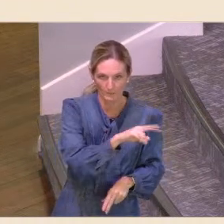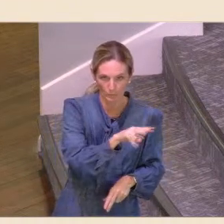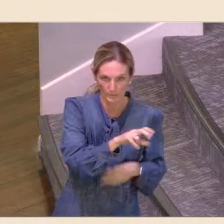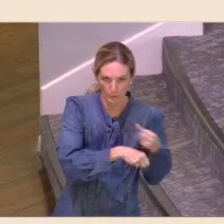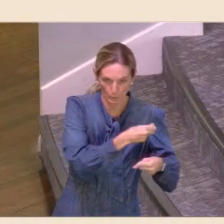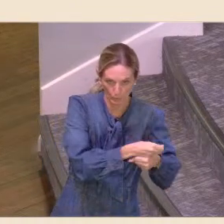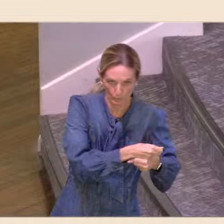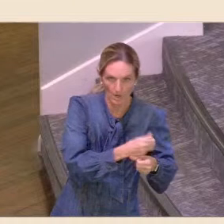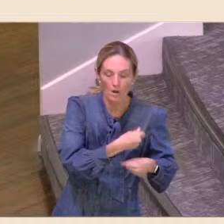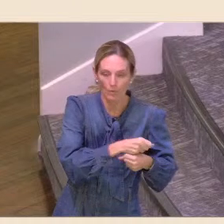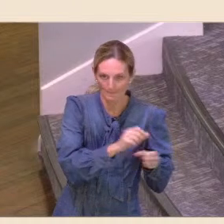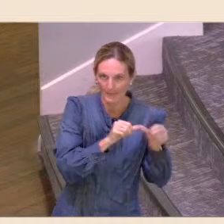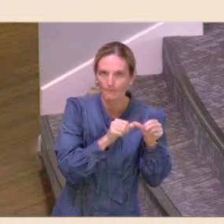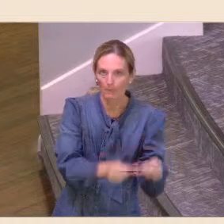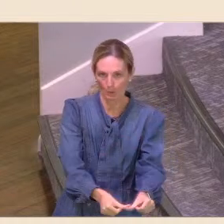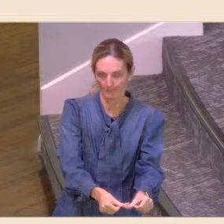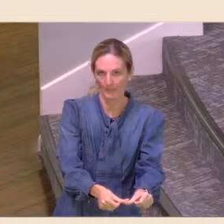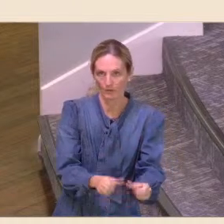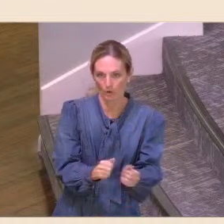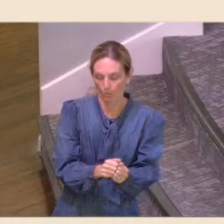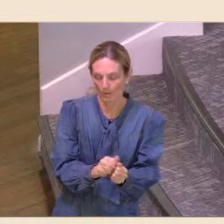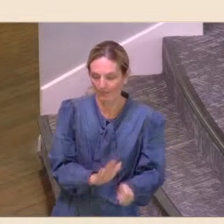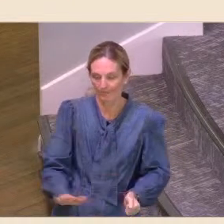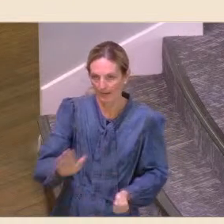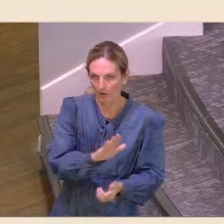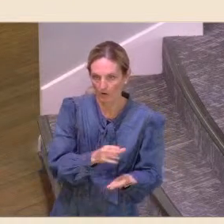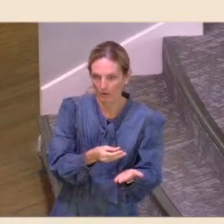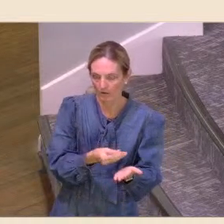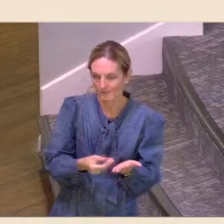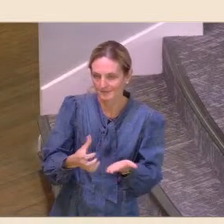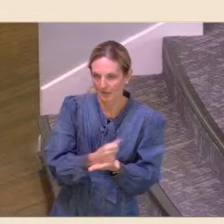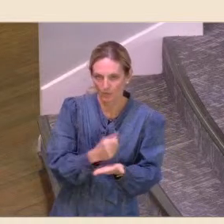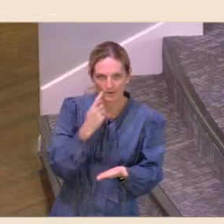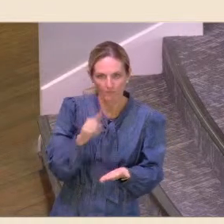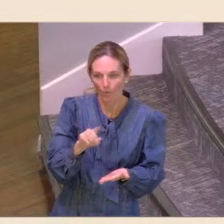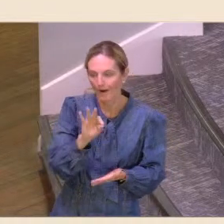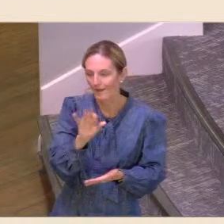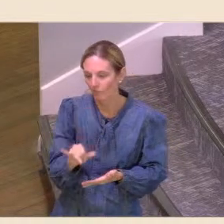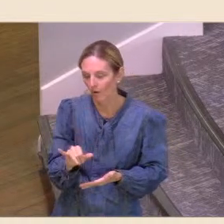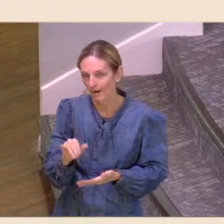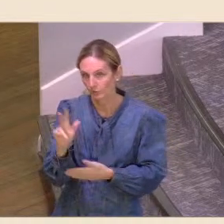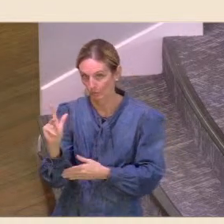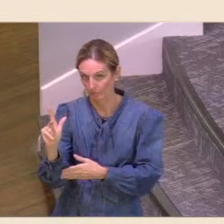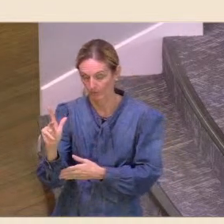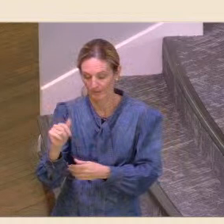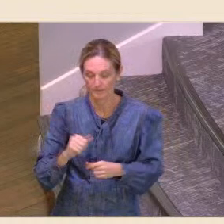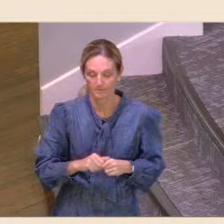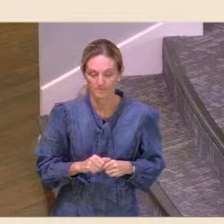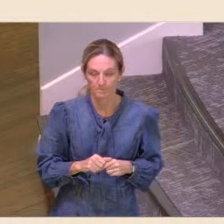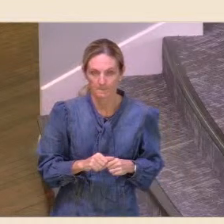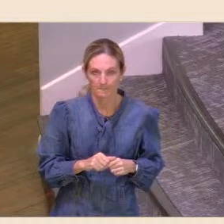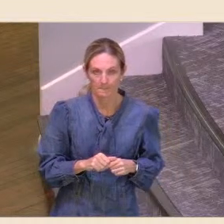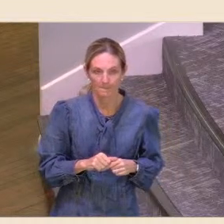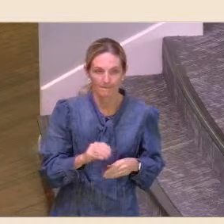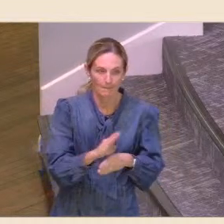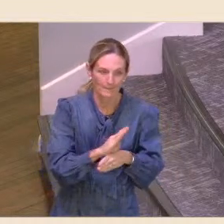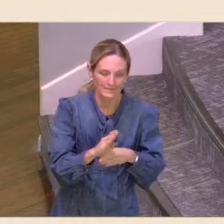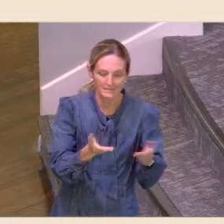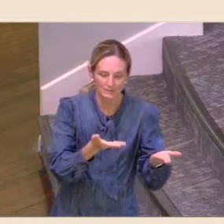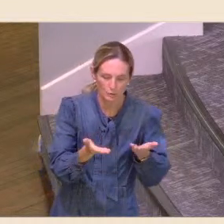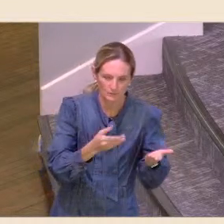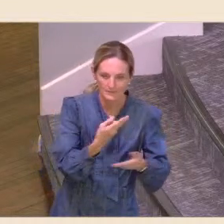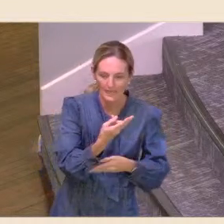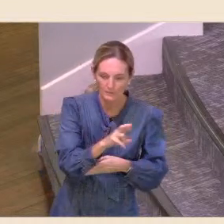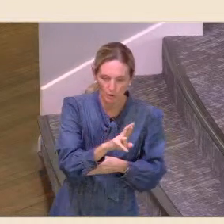making permanent in the salary structure for FY23. The other thing that business services and HR